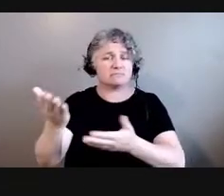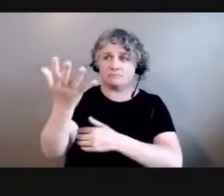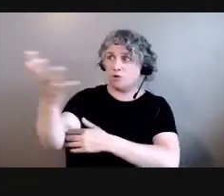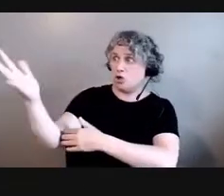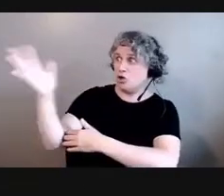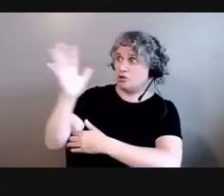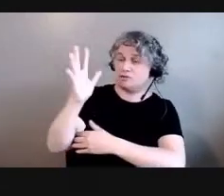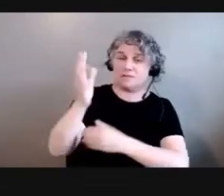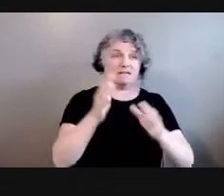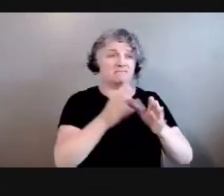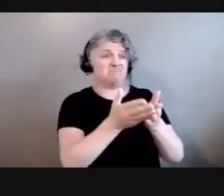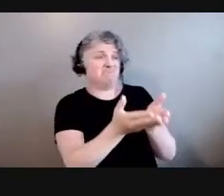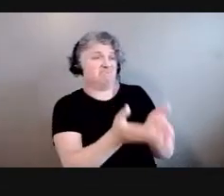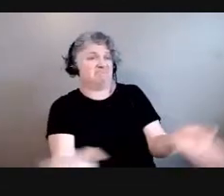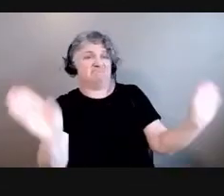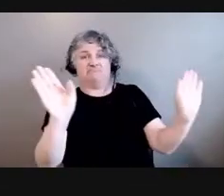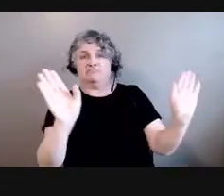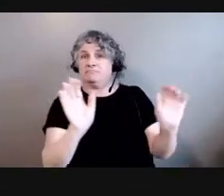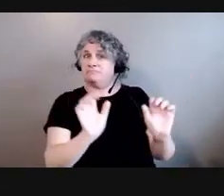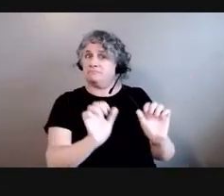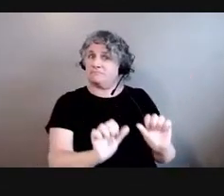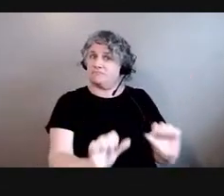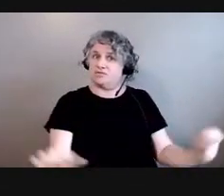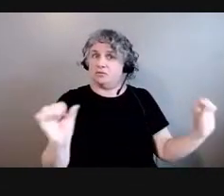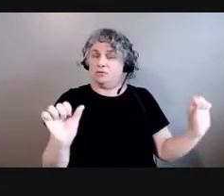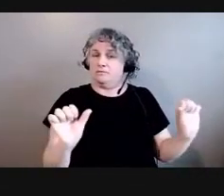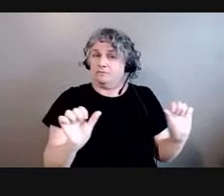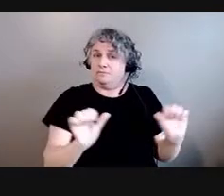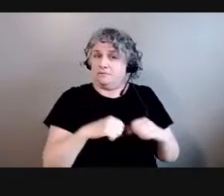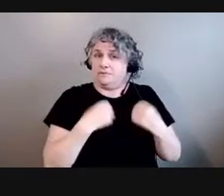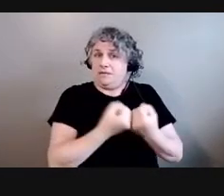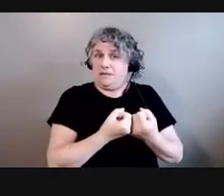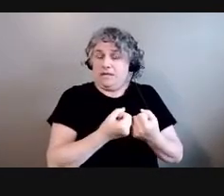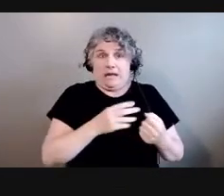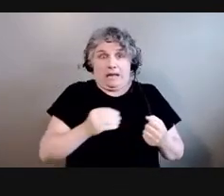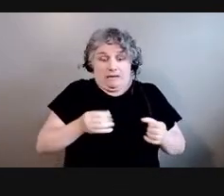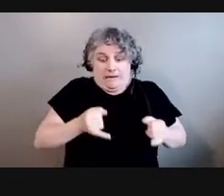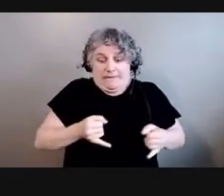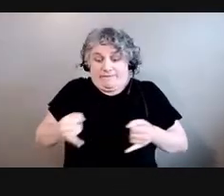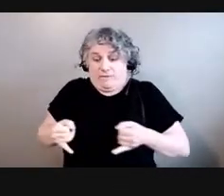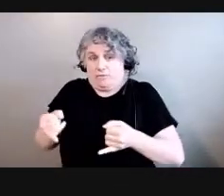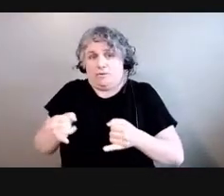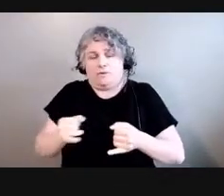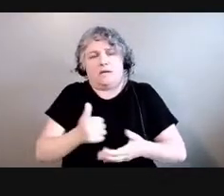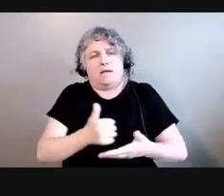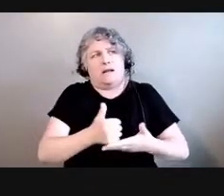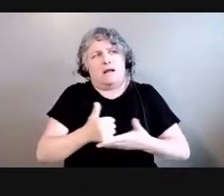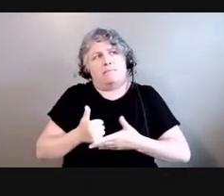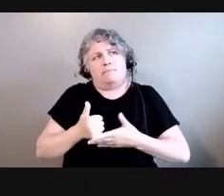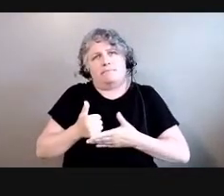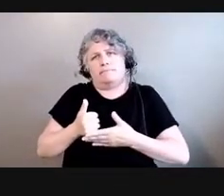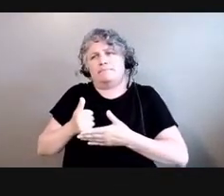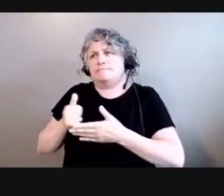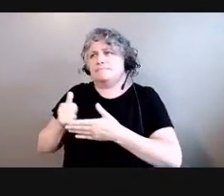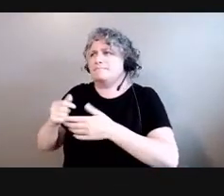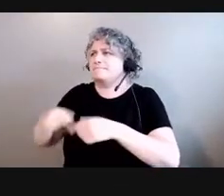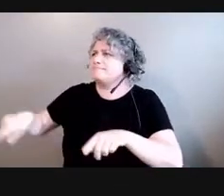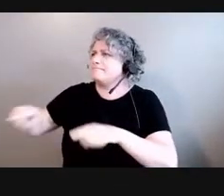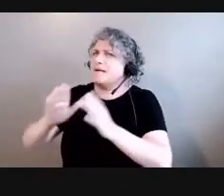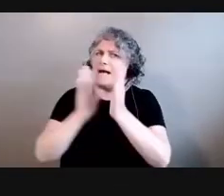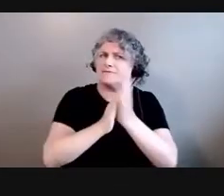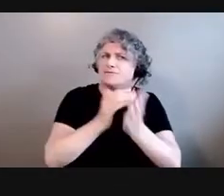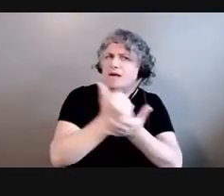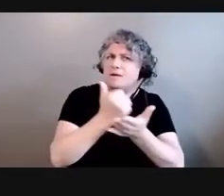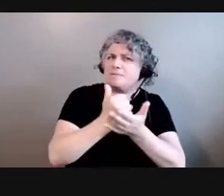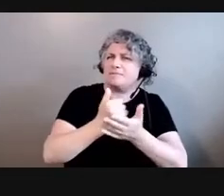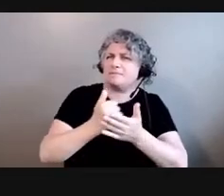at large, as well as us as individuals, can help normalize asking for help. So I'm going to